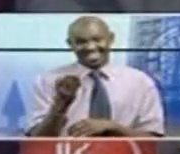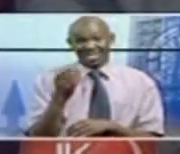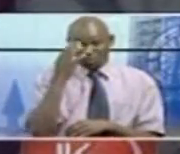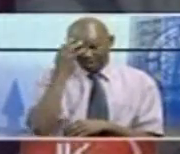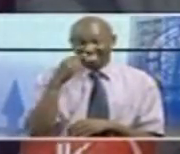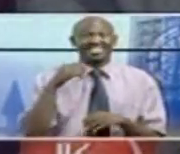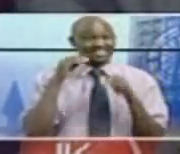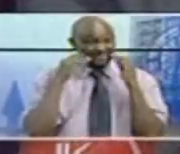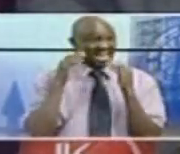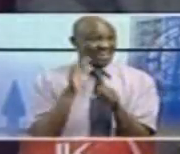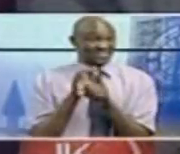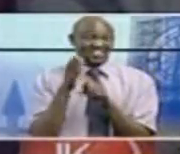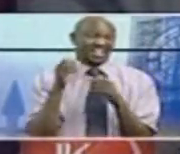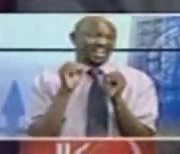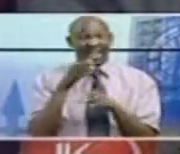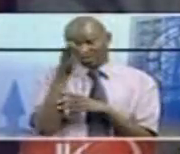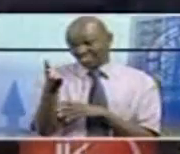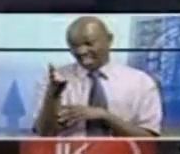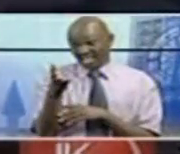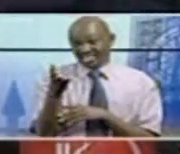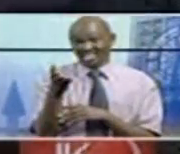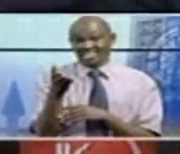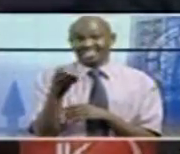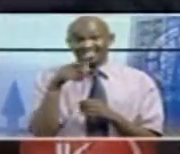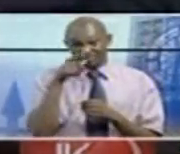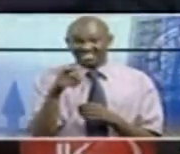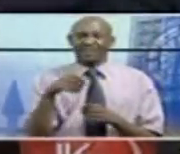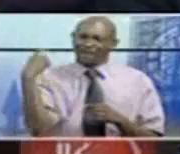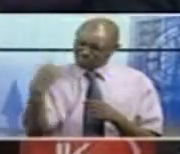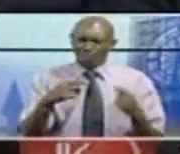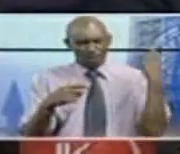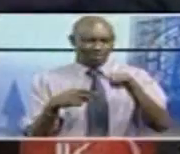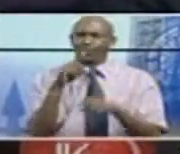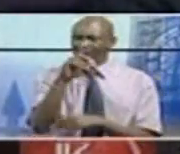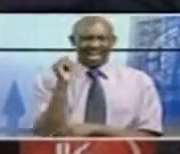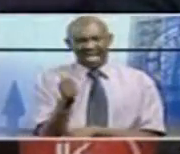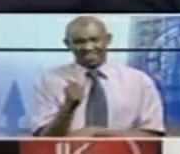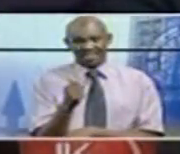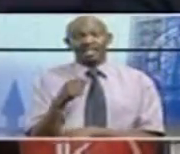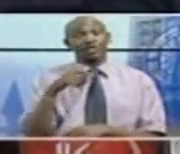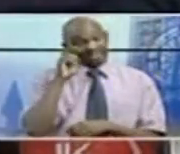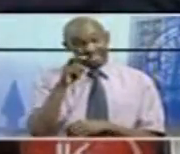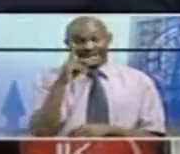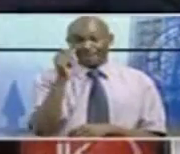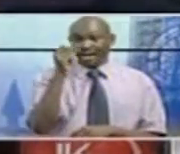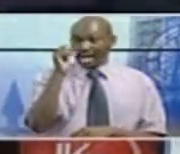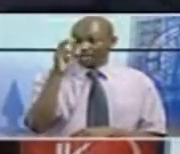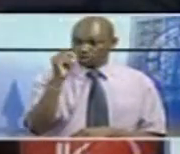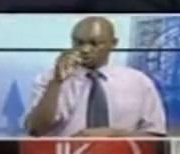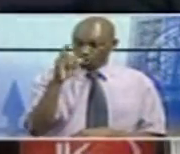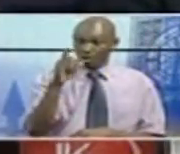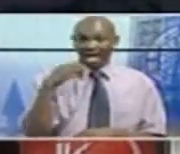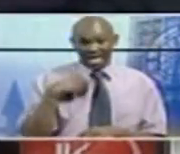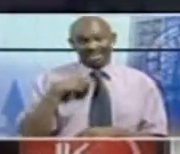very much to smile about out there. And out there, they are hammering each other. But it's good to see Kabando Kabando and Jakoyo